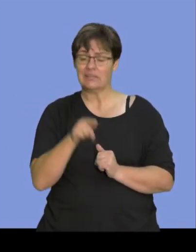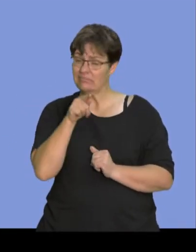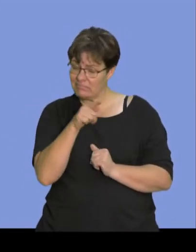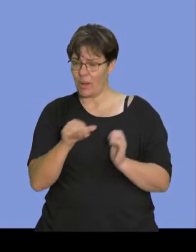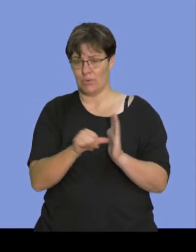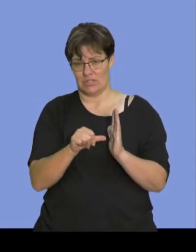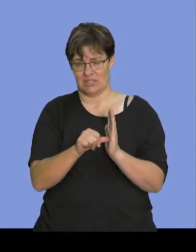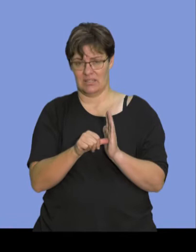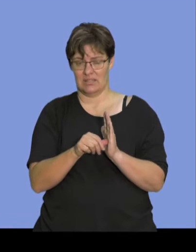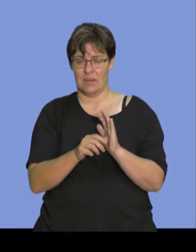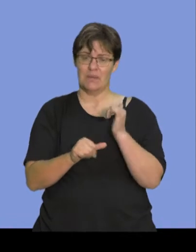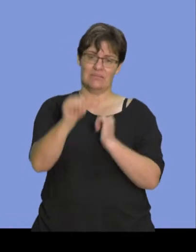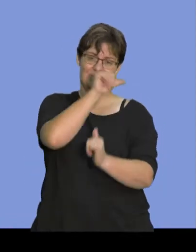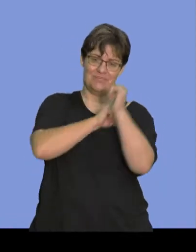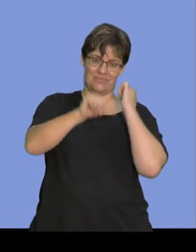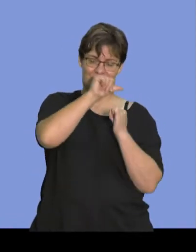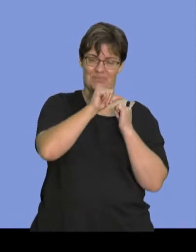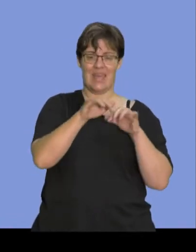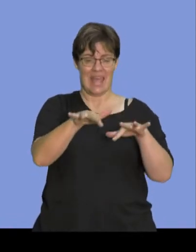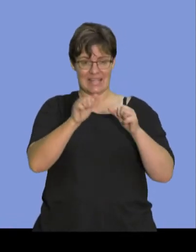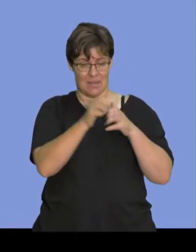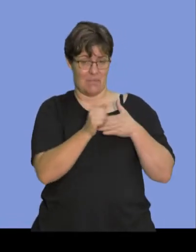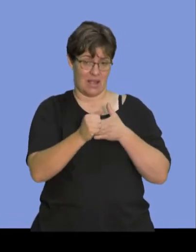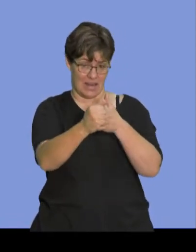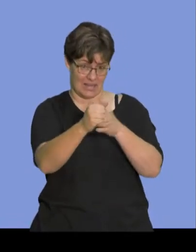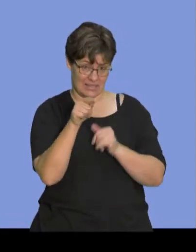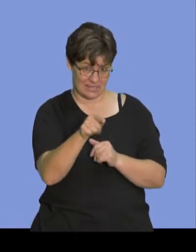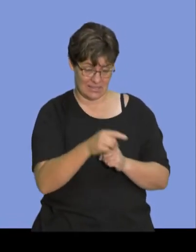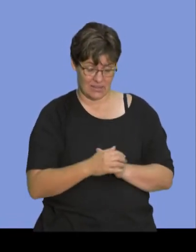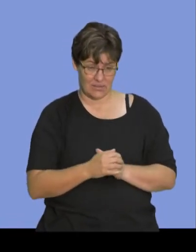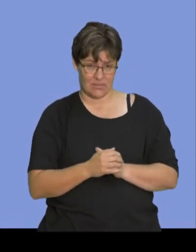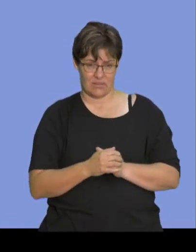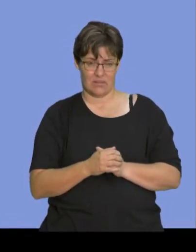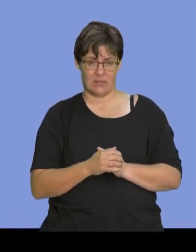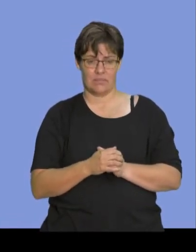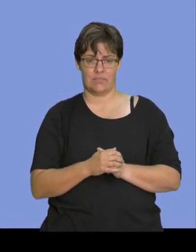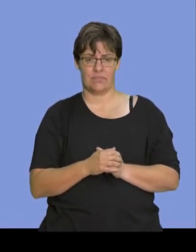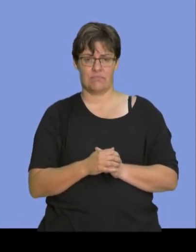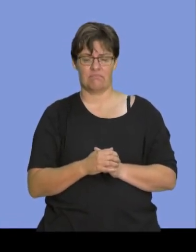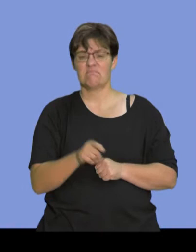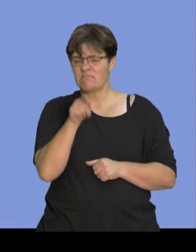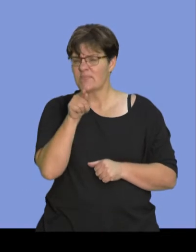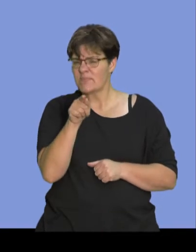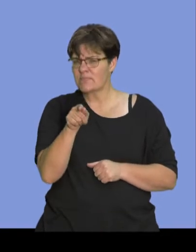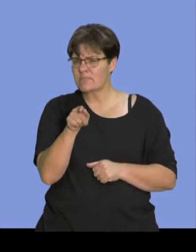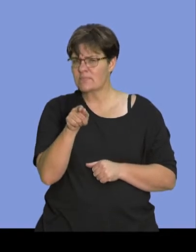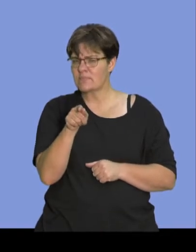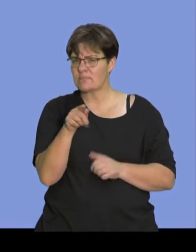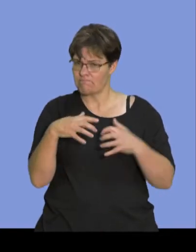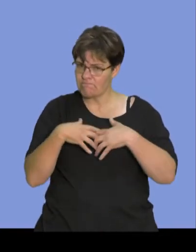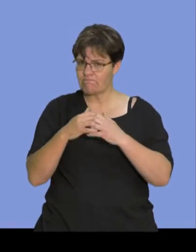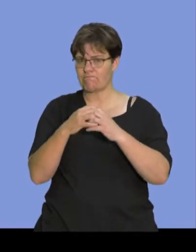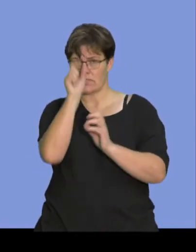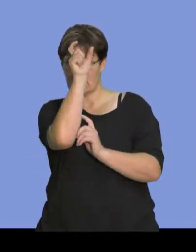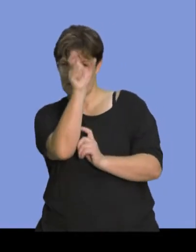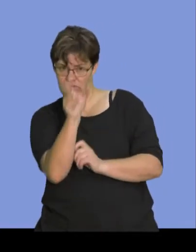important. You need to go back to the examination guidelines, okay? Right, because this is where we extract all